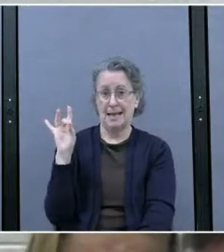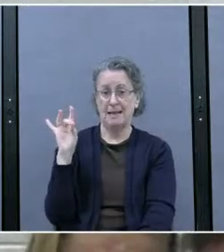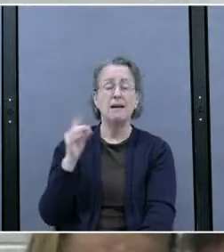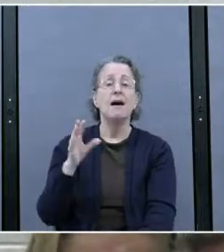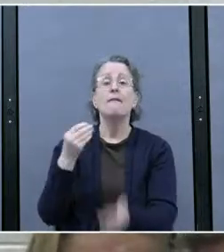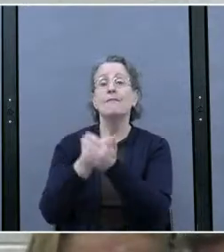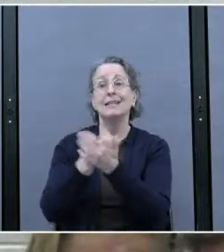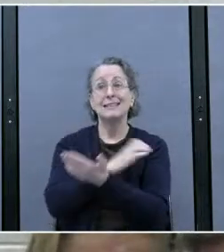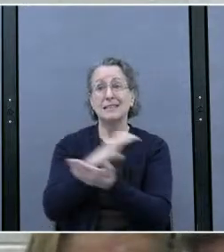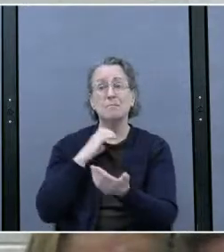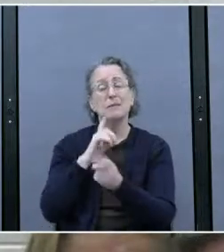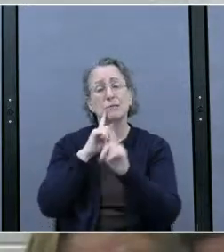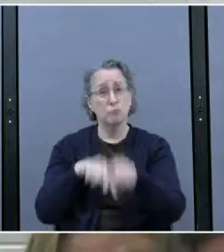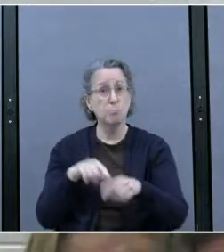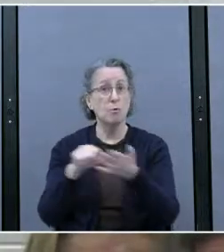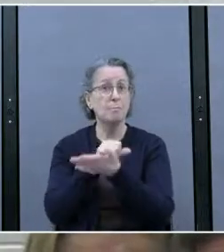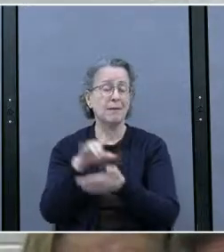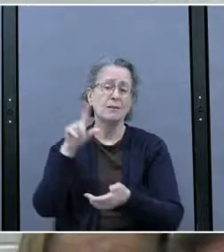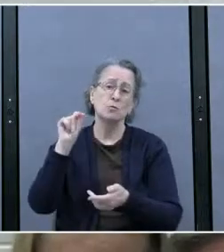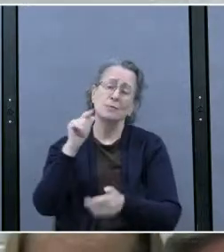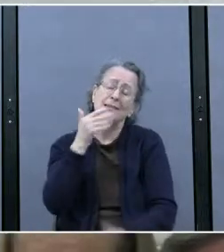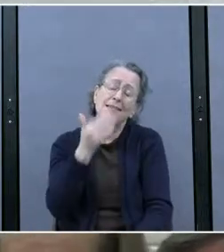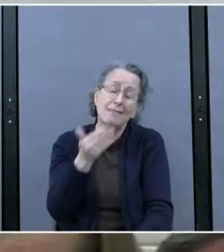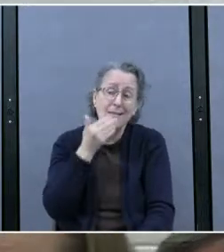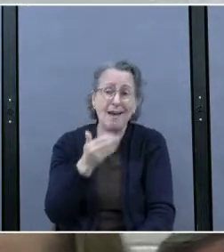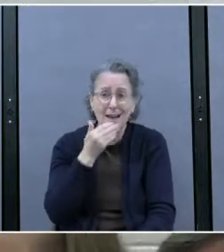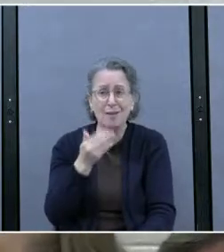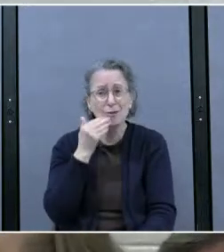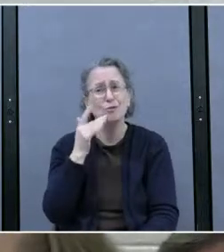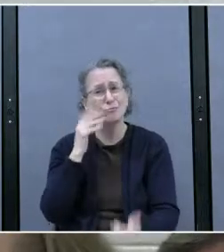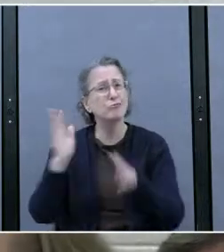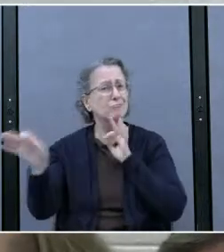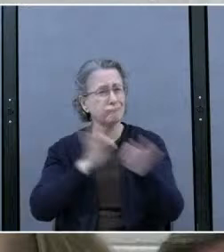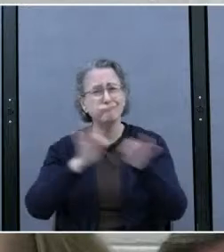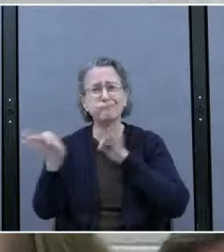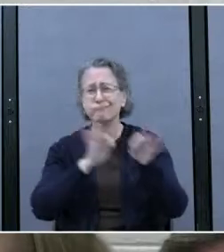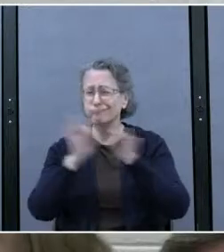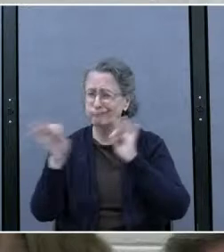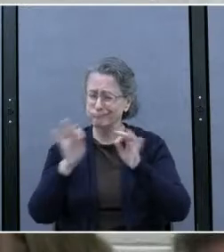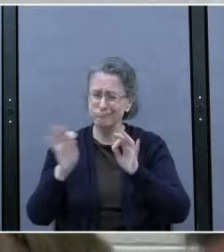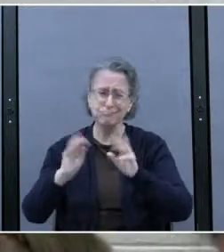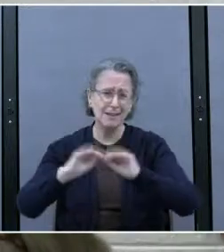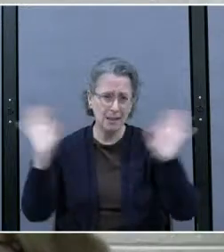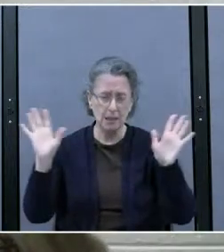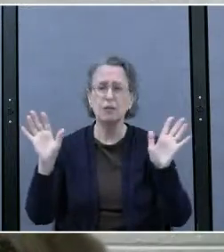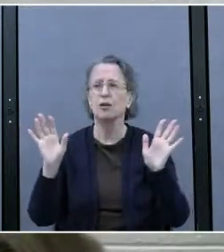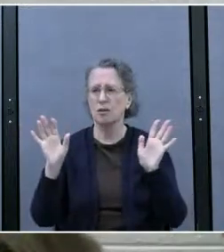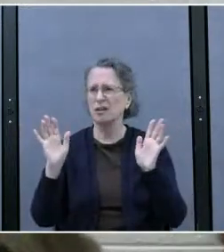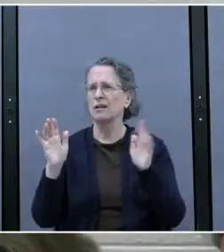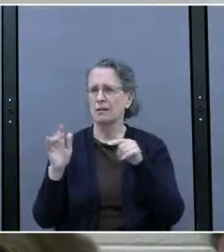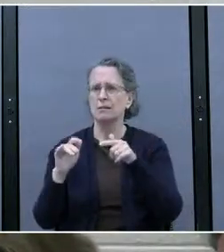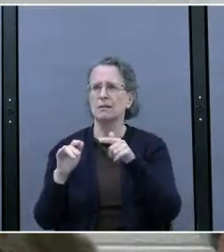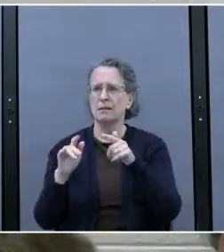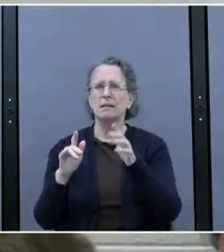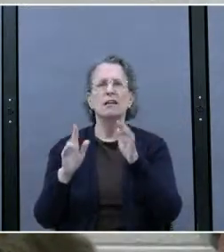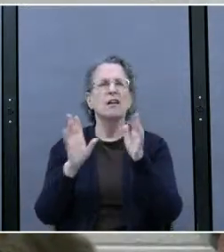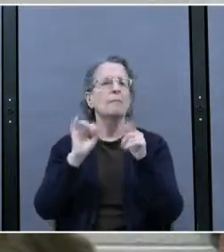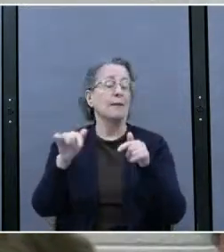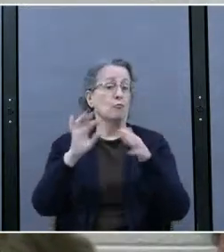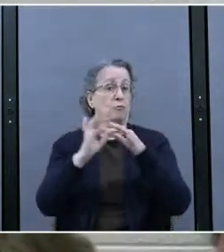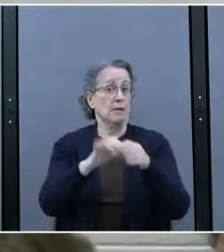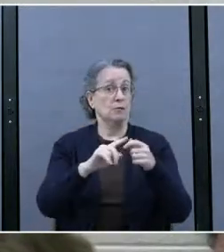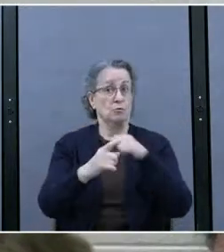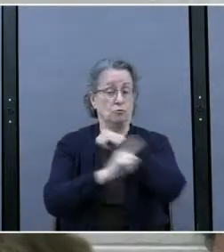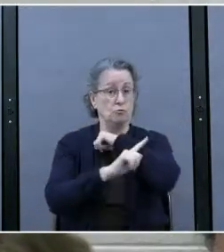to detail some of the proposed difference in expenditures for the solid waste.